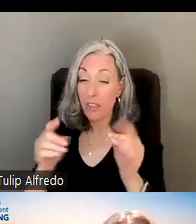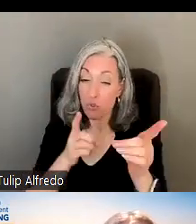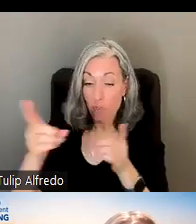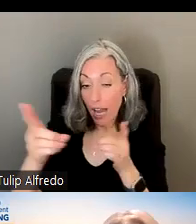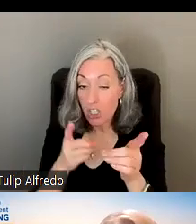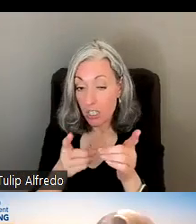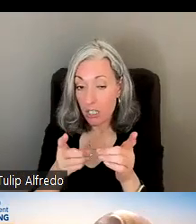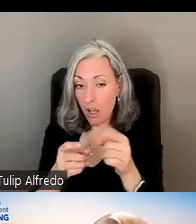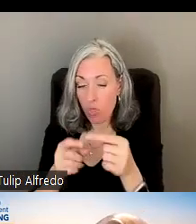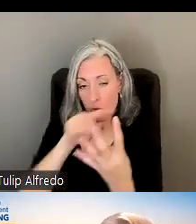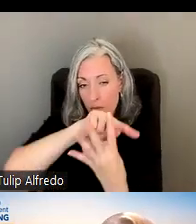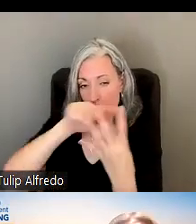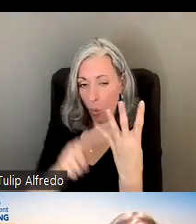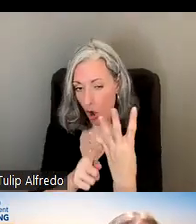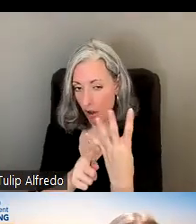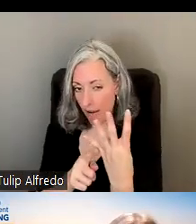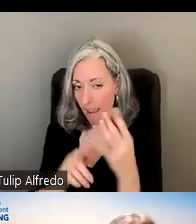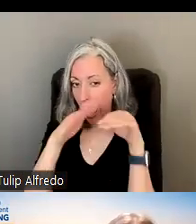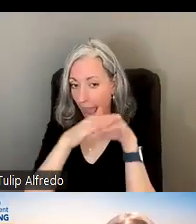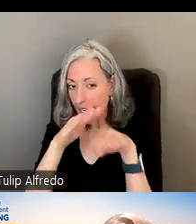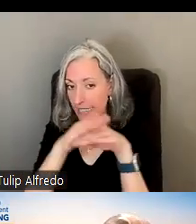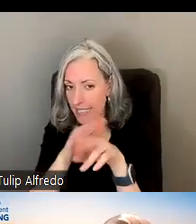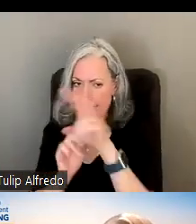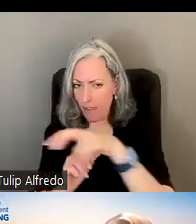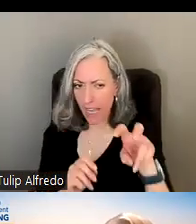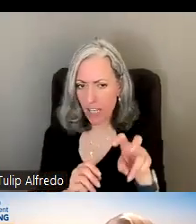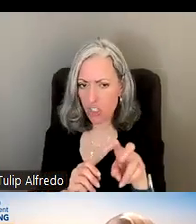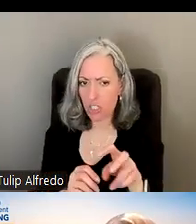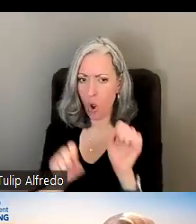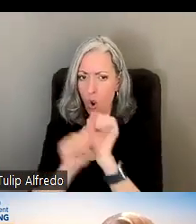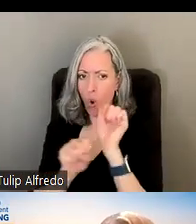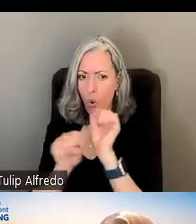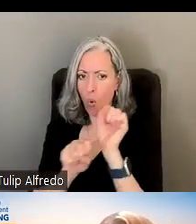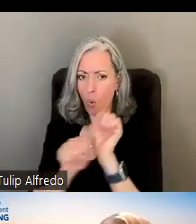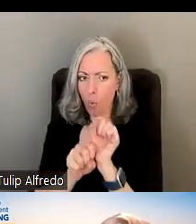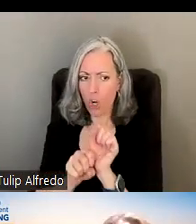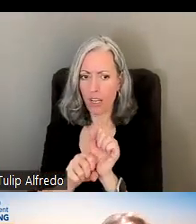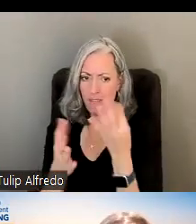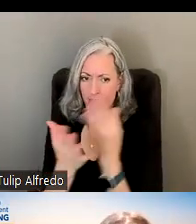one of those 4 pillars: access, navigation, workforce,